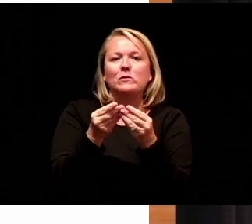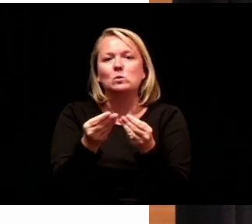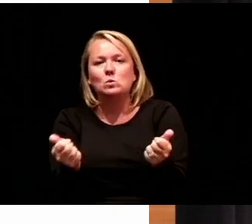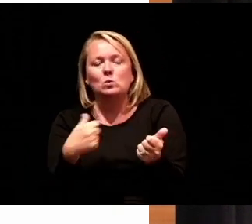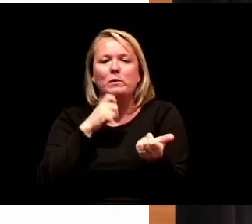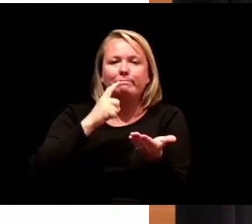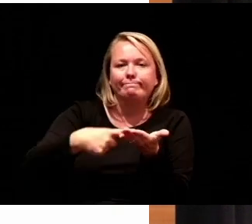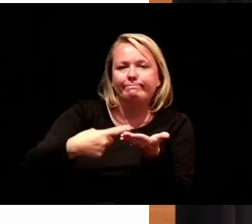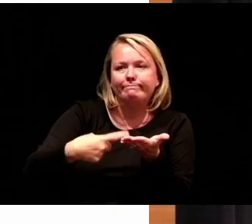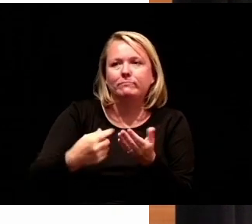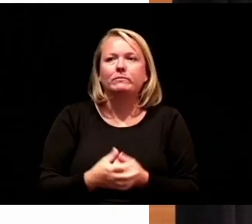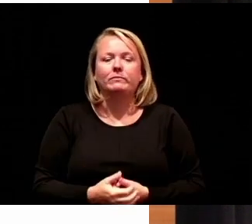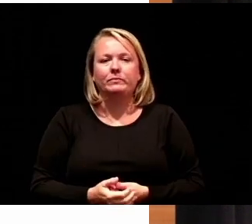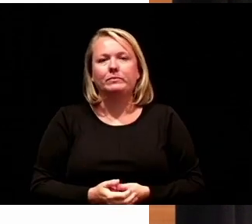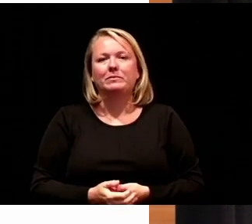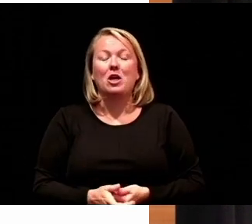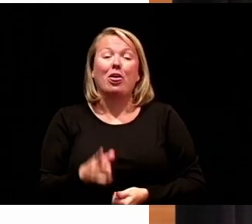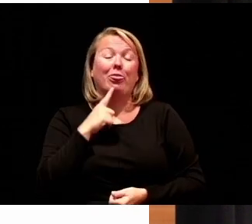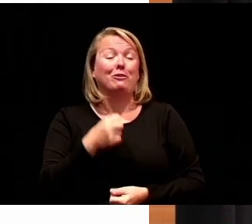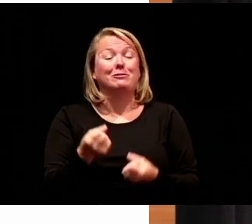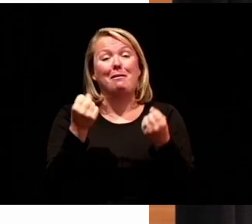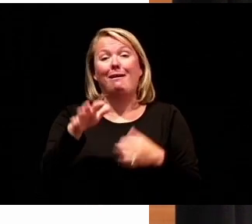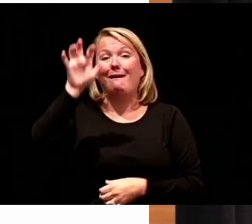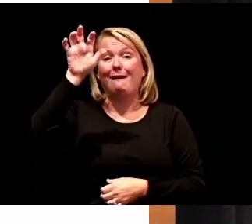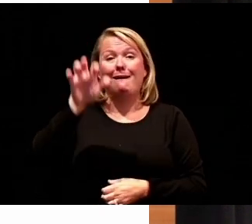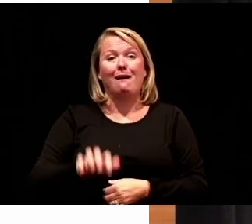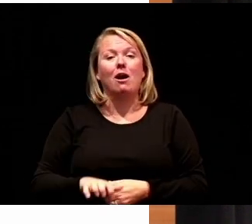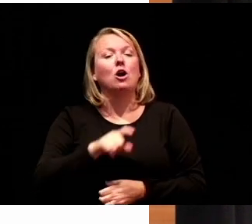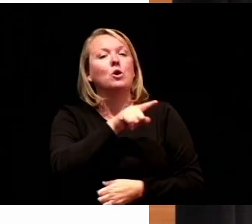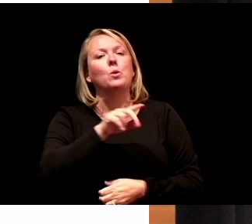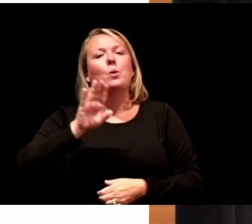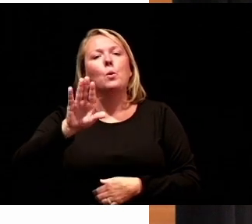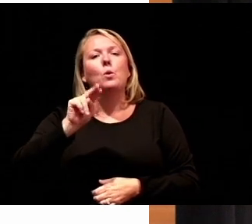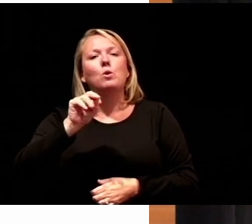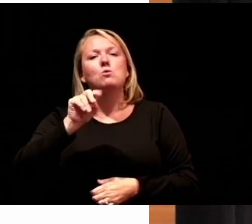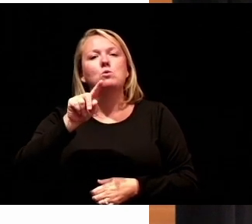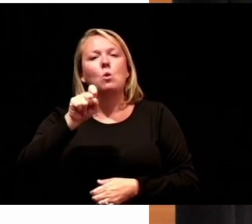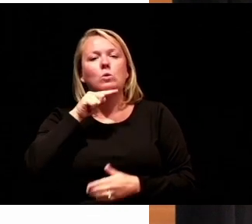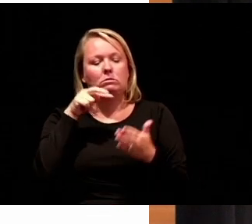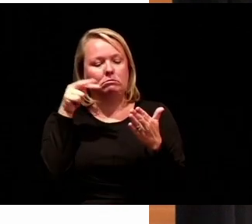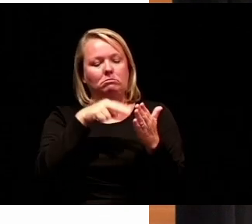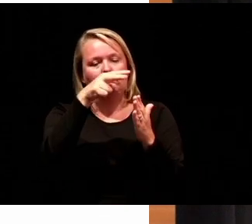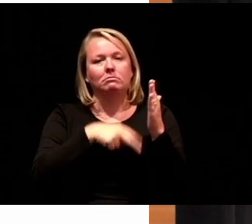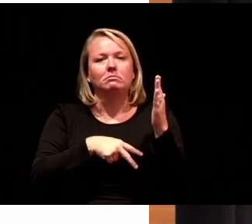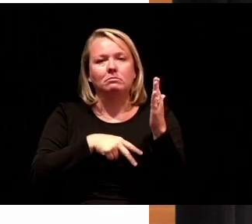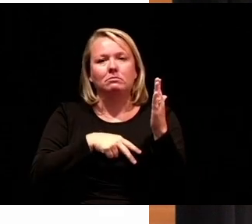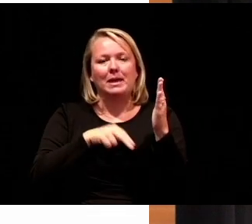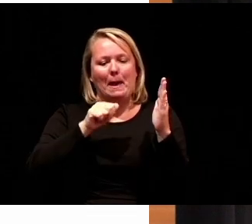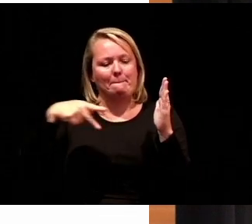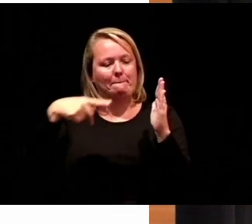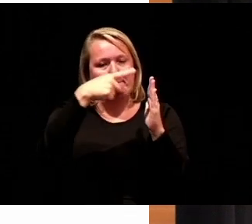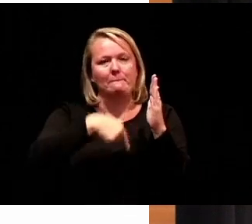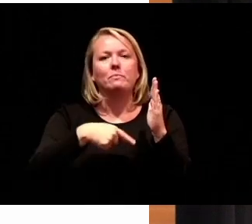this particular family size is 43 times more likely to be impacted by this policy than a family of six with no kids in